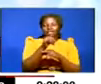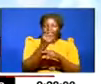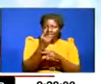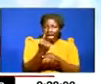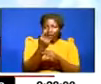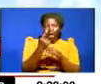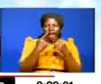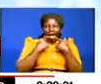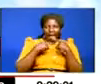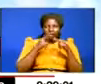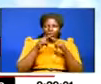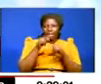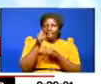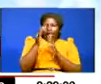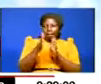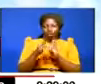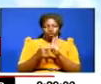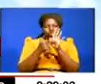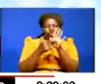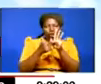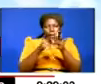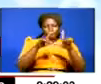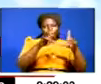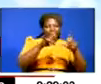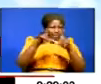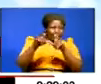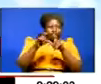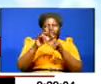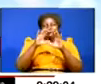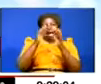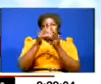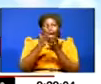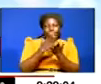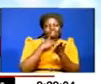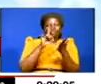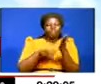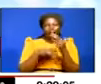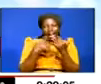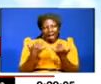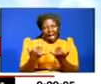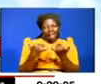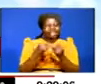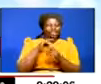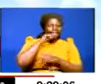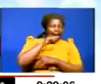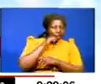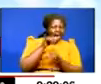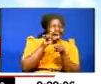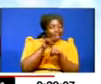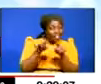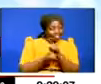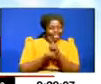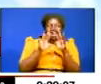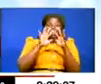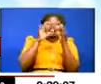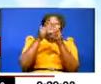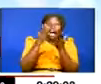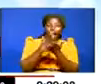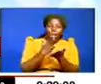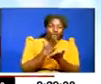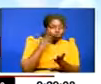of cabbages in the farm, wrote, our current nyama choma, nyama boil, nyama karanga, nyama kila kitu. Cabbage is indeed